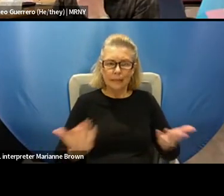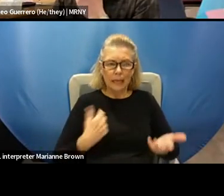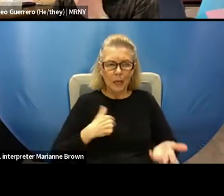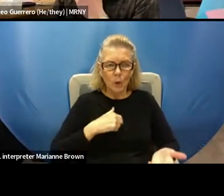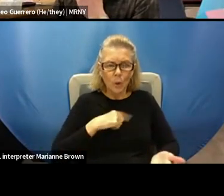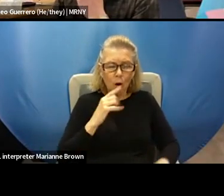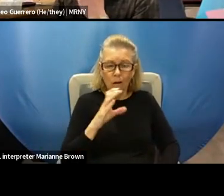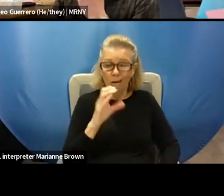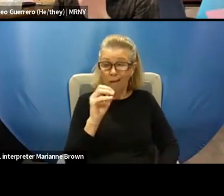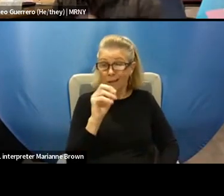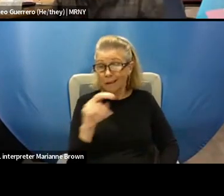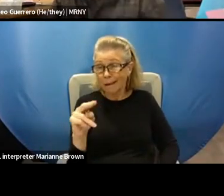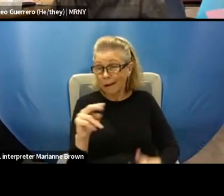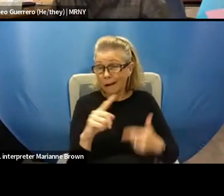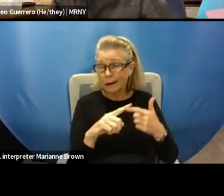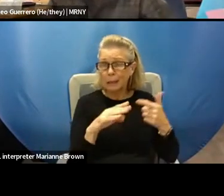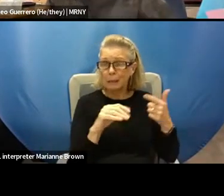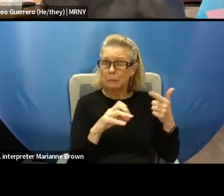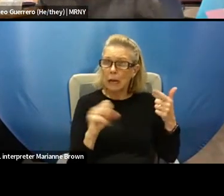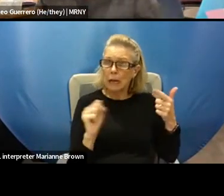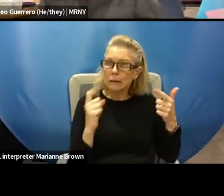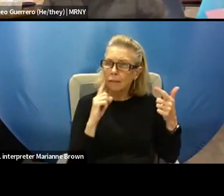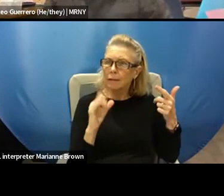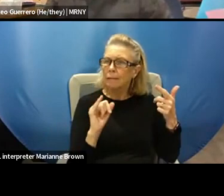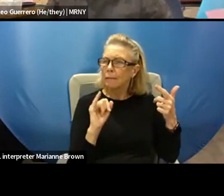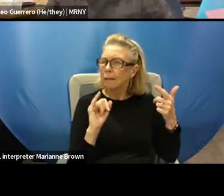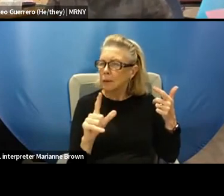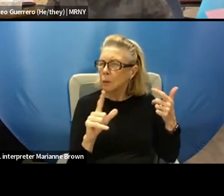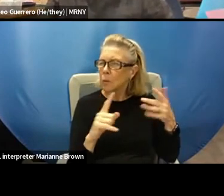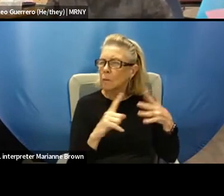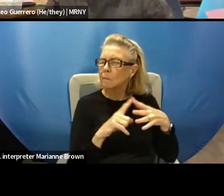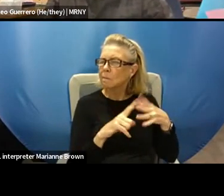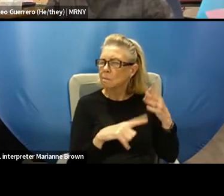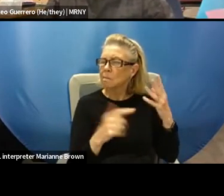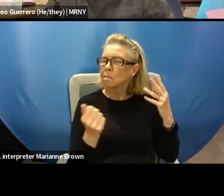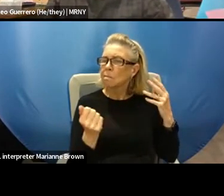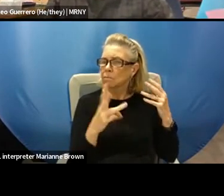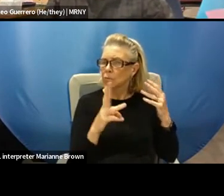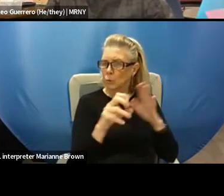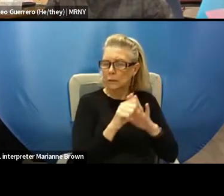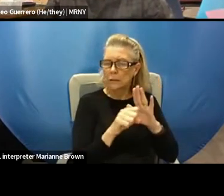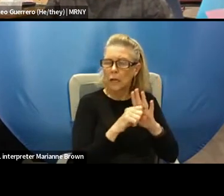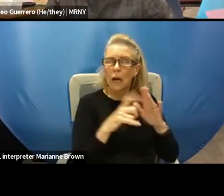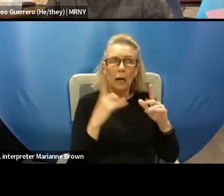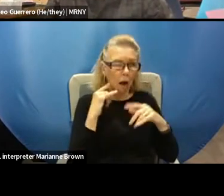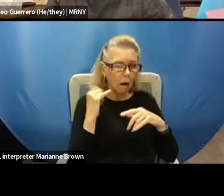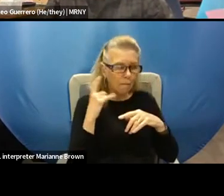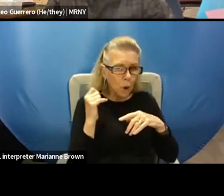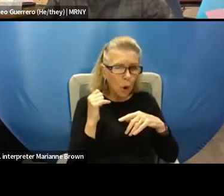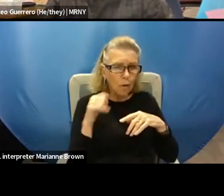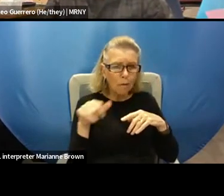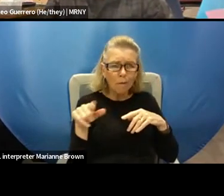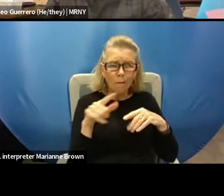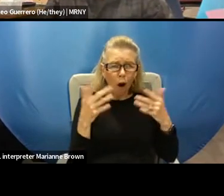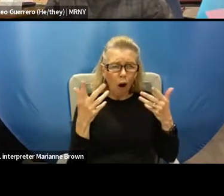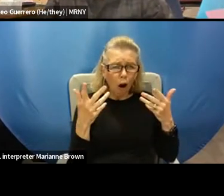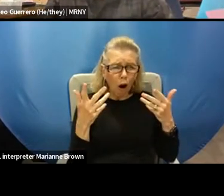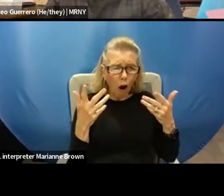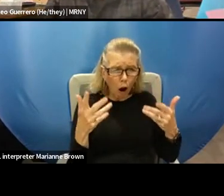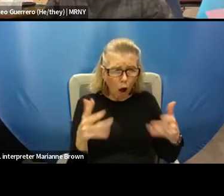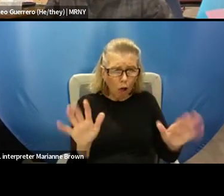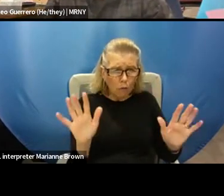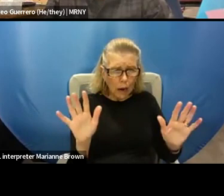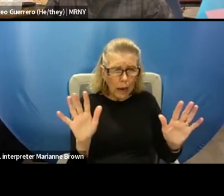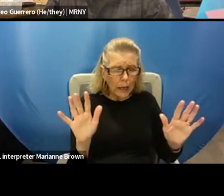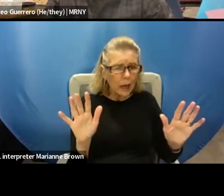Connecticut, Massachusetts, I think Illinois, there are several states across the country, California, who have already made their